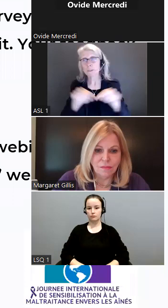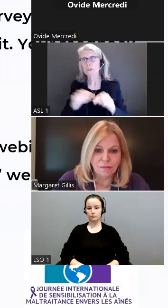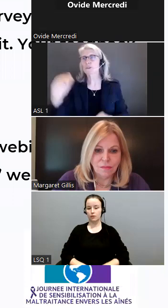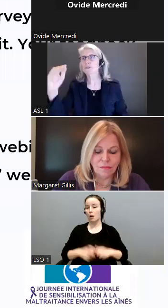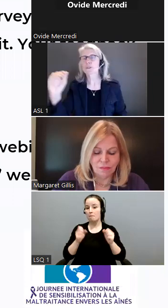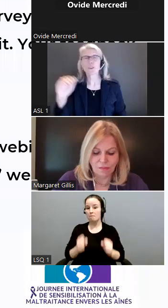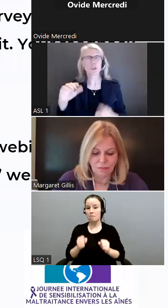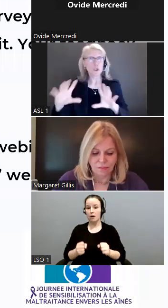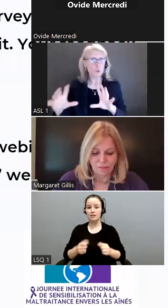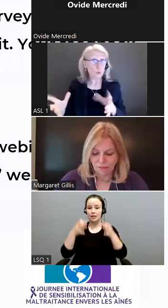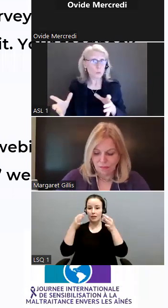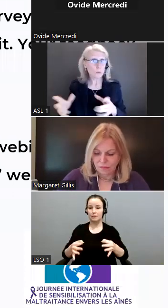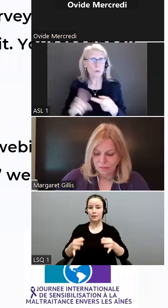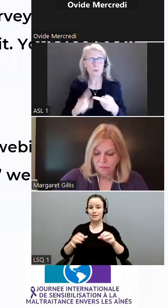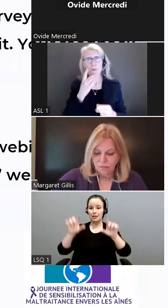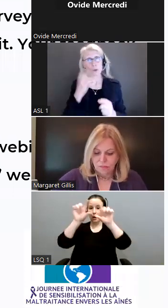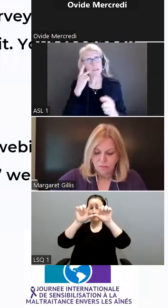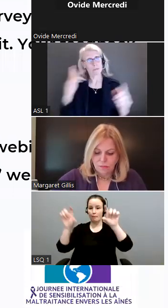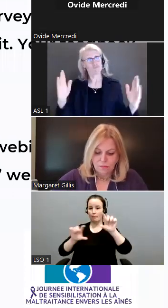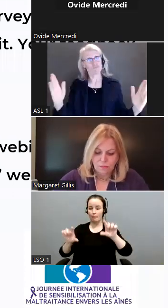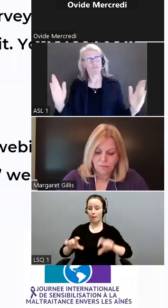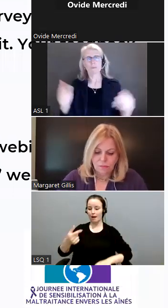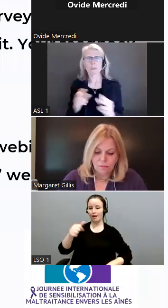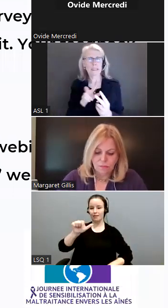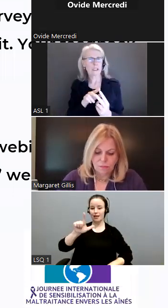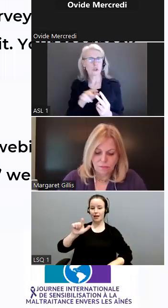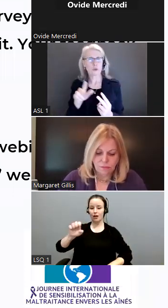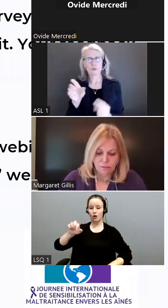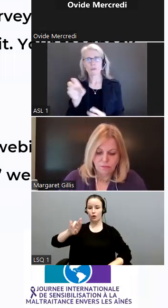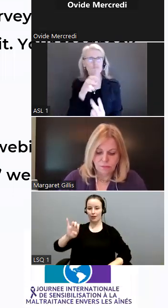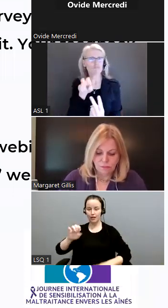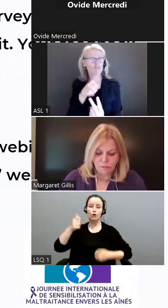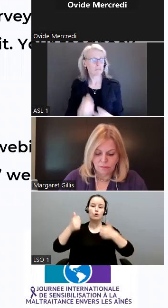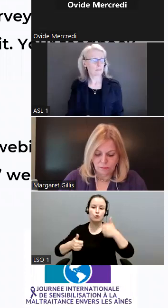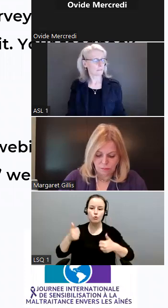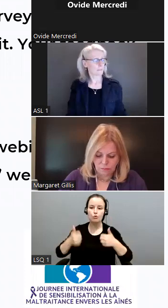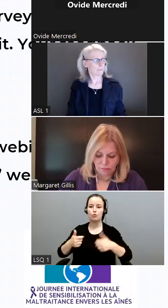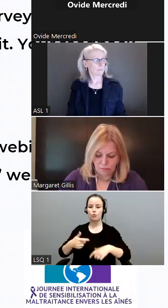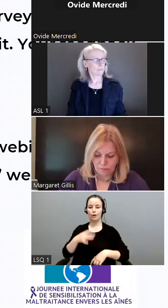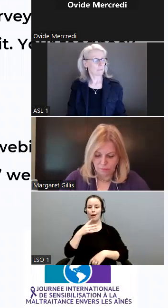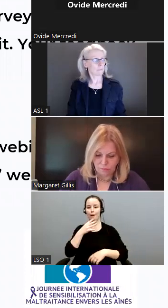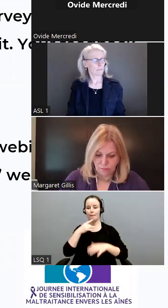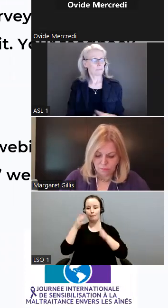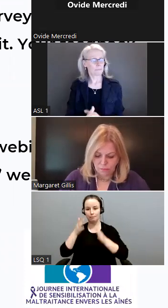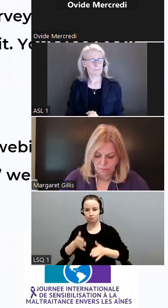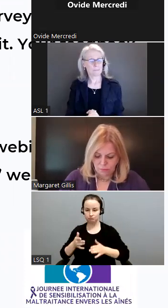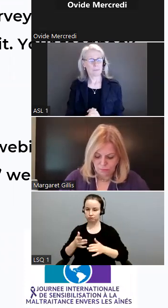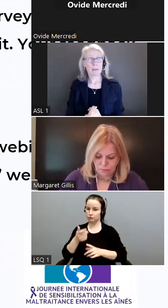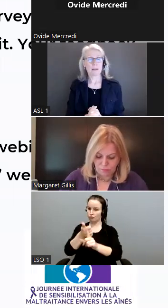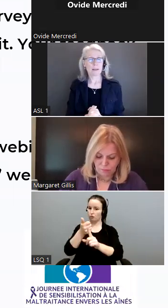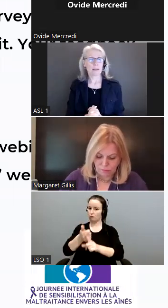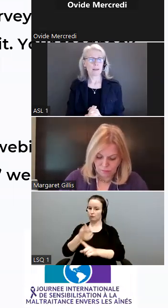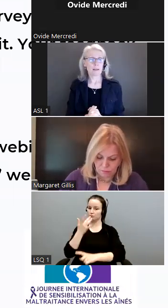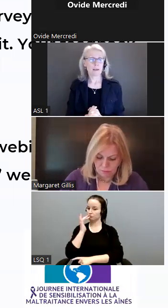group view or an individual view. That is up to you. You can toggle back and forth. In terms of questions, as I